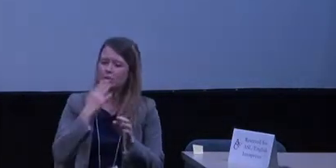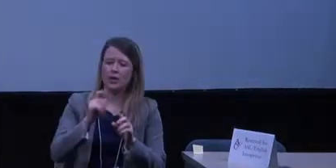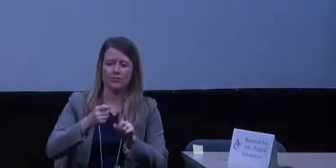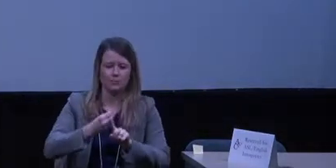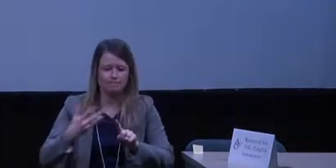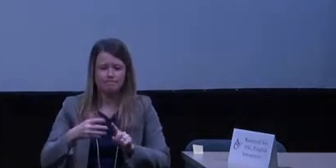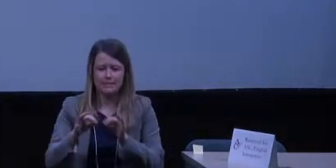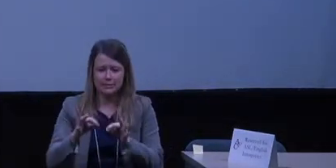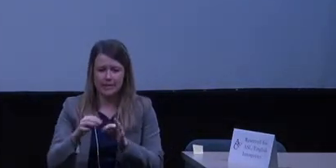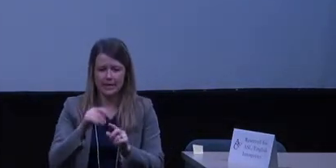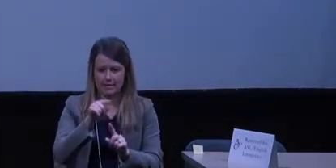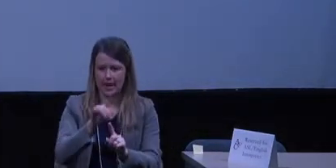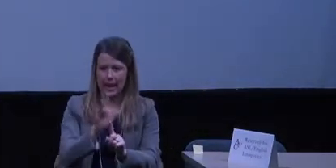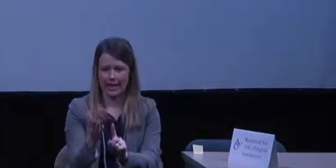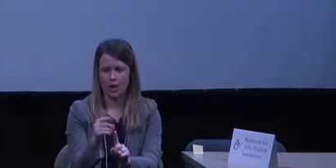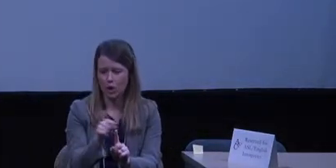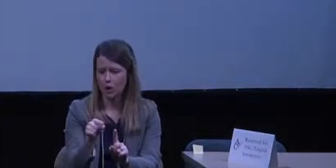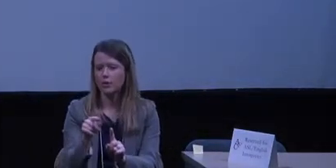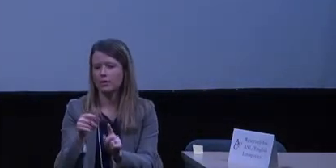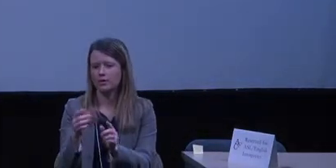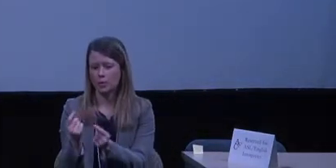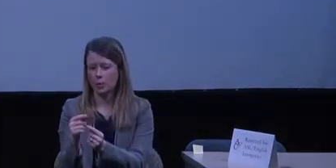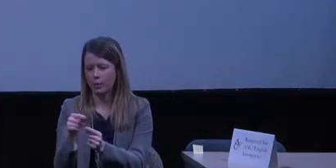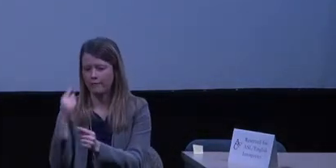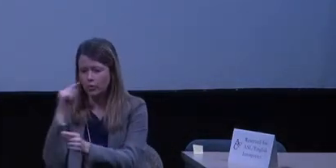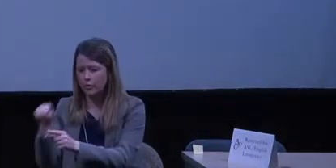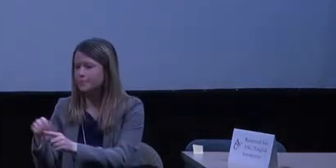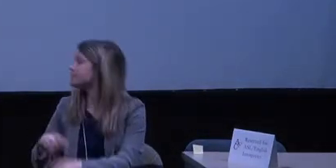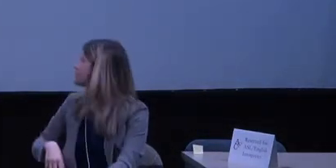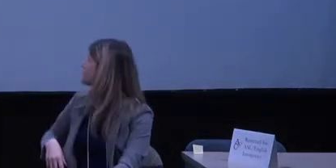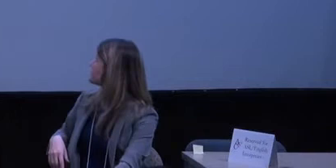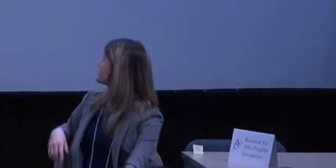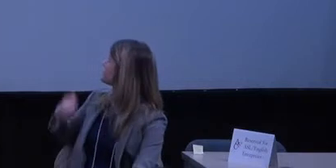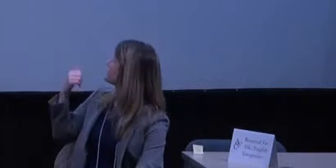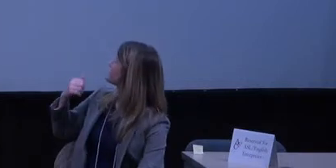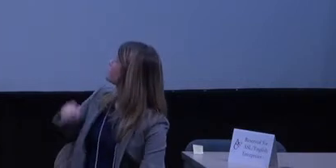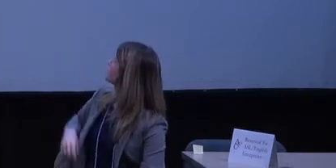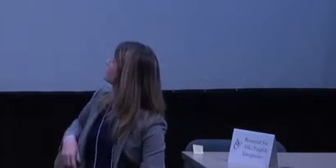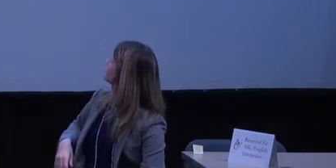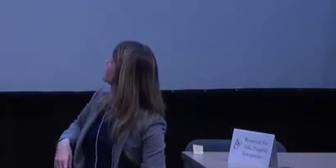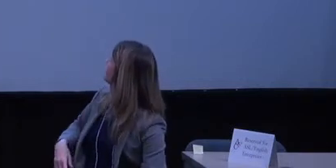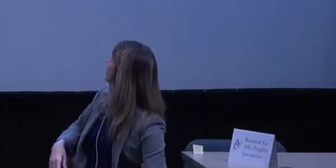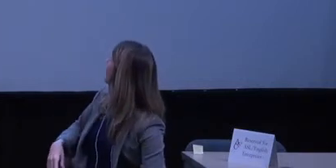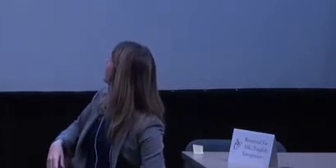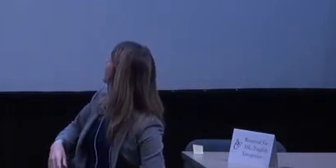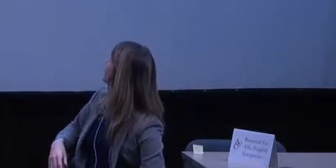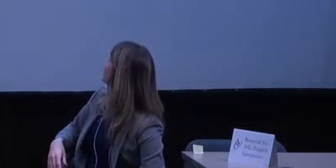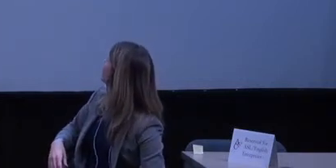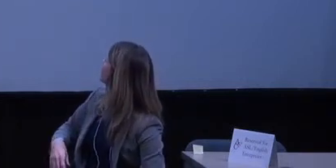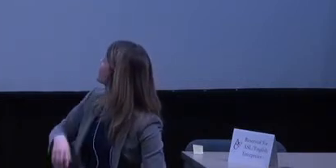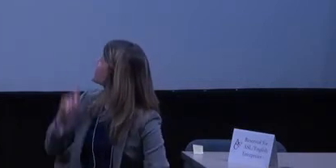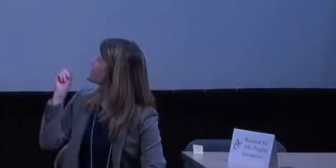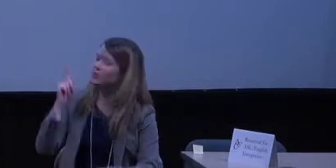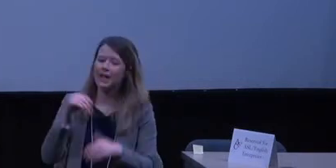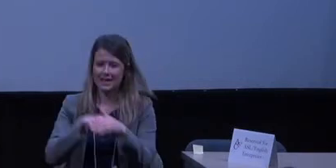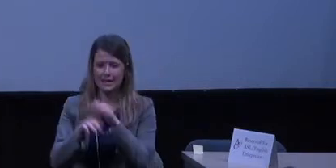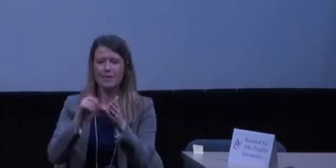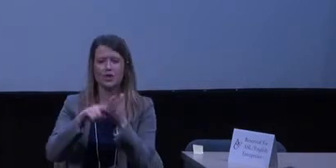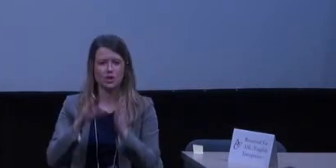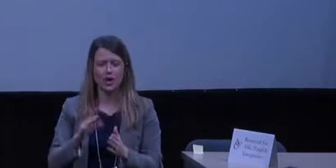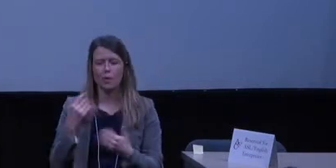I want to draw your guys' attention to this. It's really important. It's a really helpful and handy tool for anybody to use that's